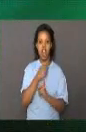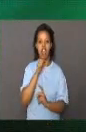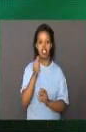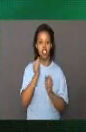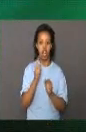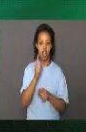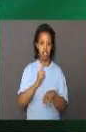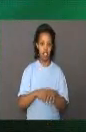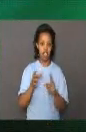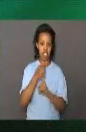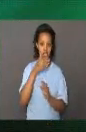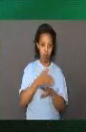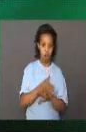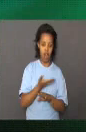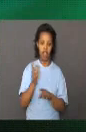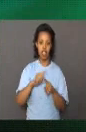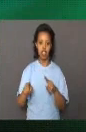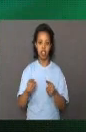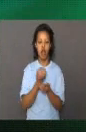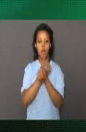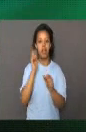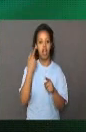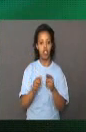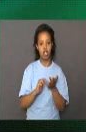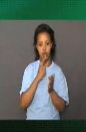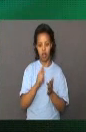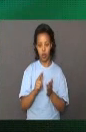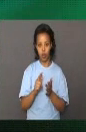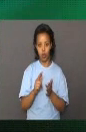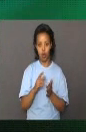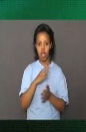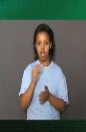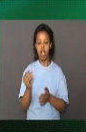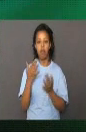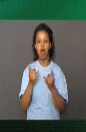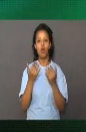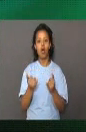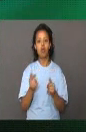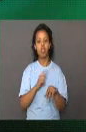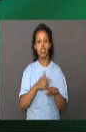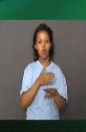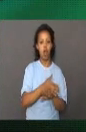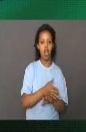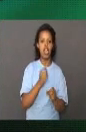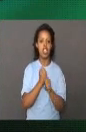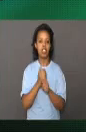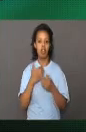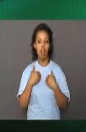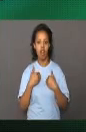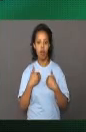Biologists have also been working on the development of a vaccine against